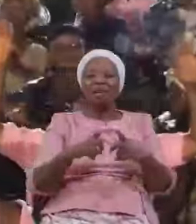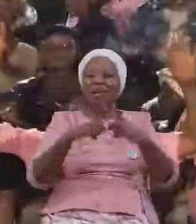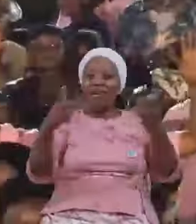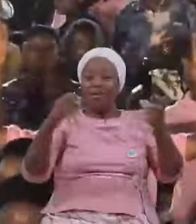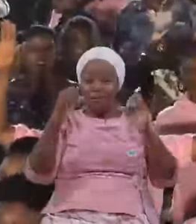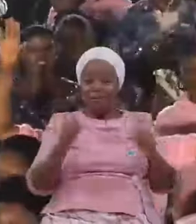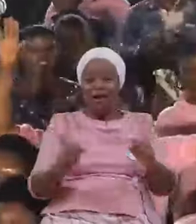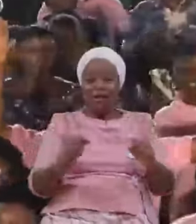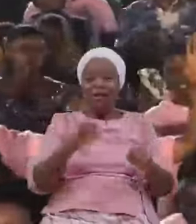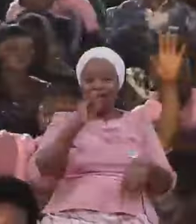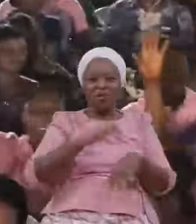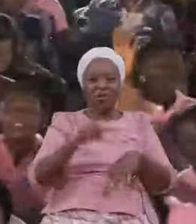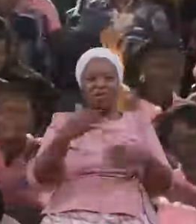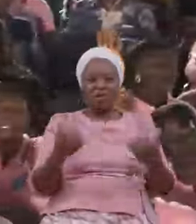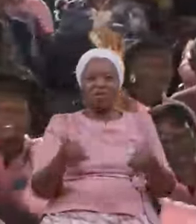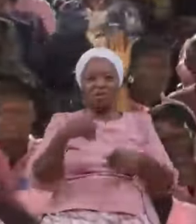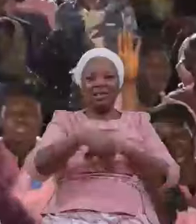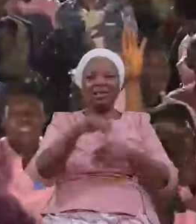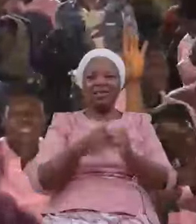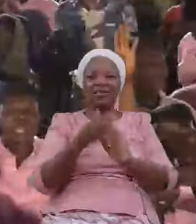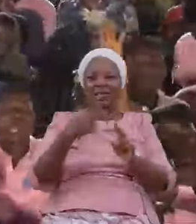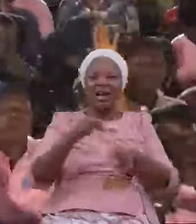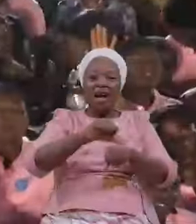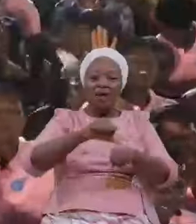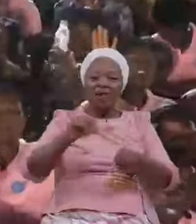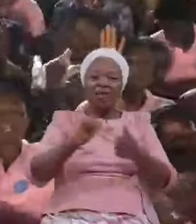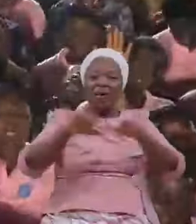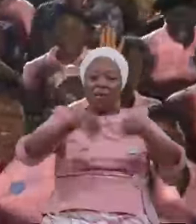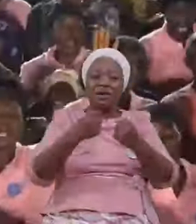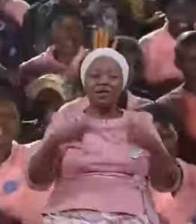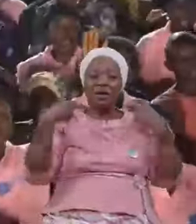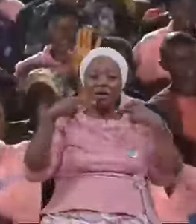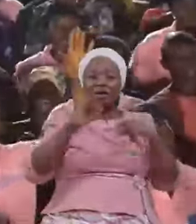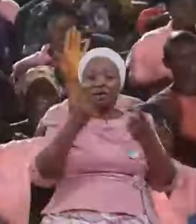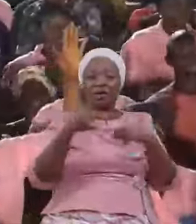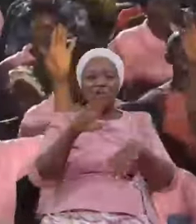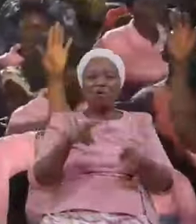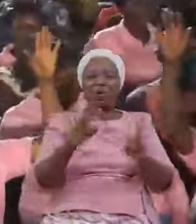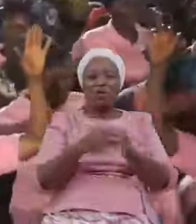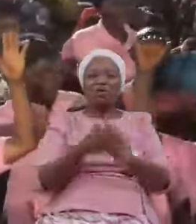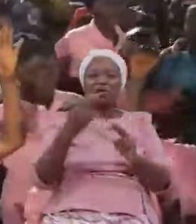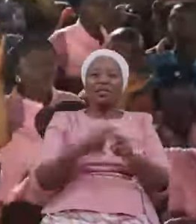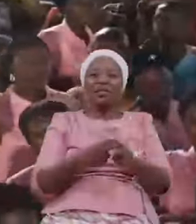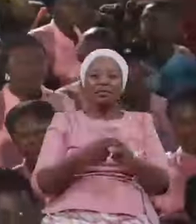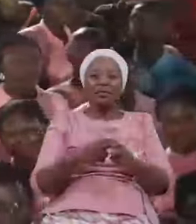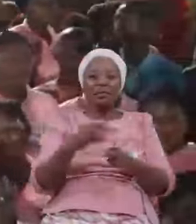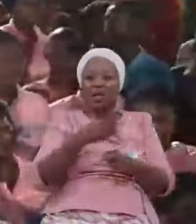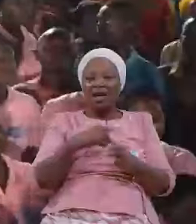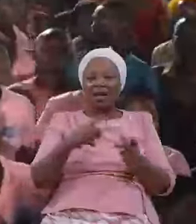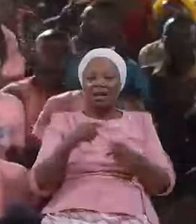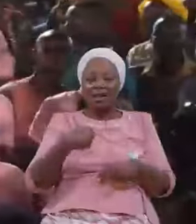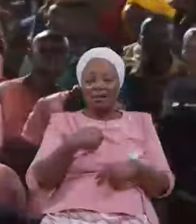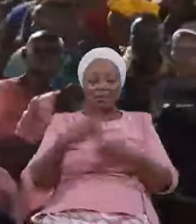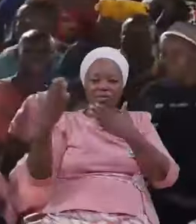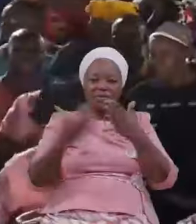you. Anointing that breaks the yoke is coming your way. I bring up the servants of the Lord, our Father in